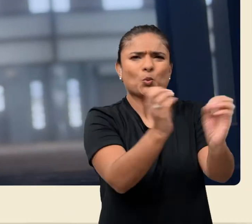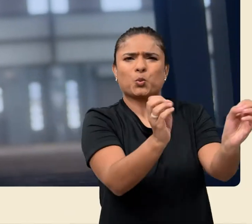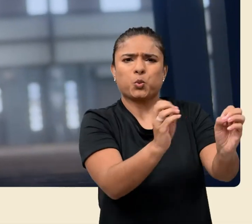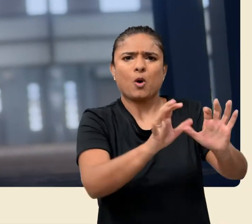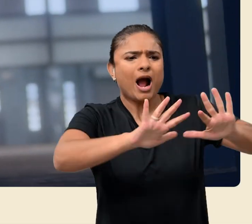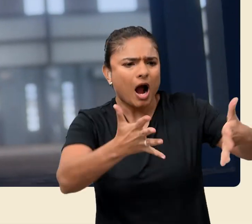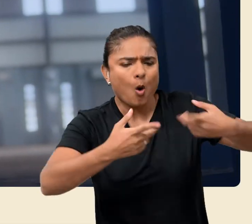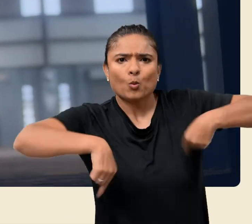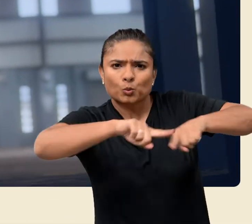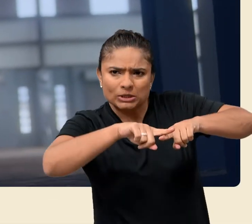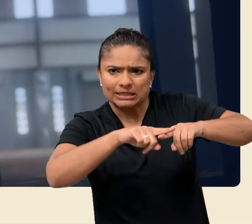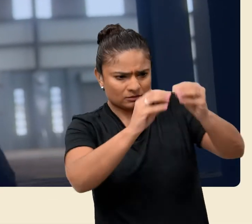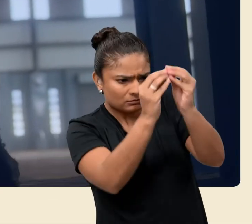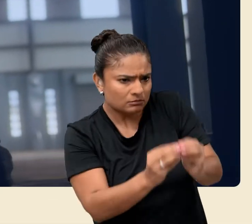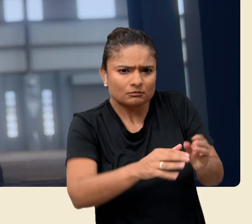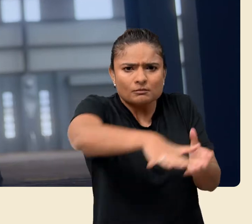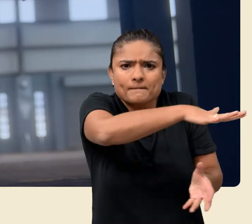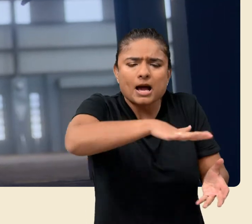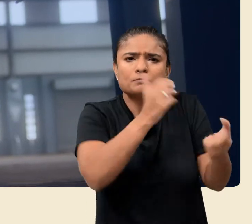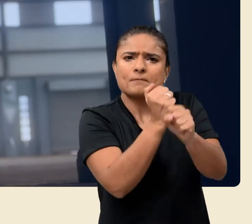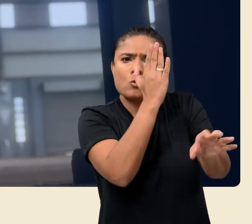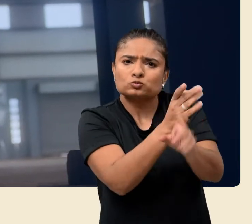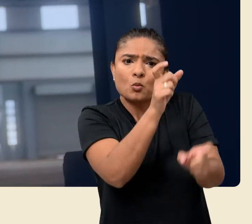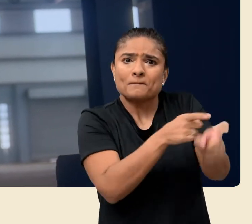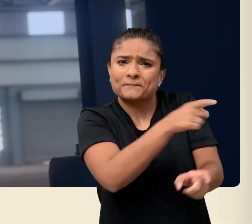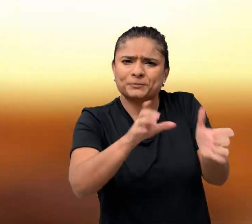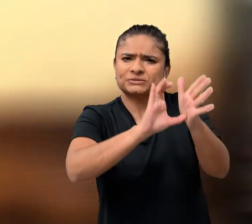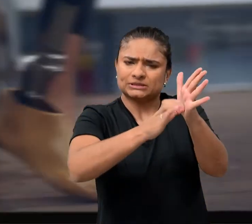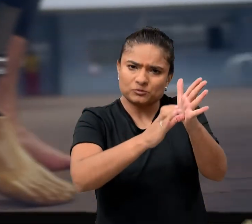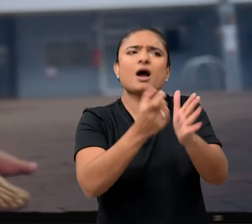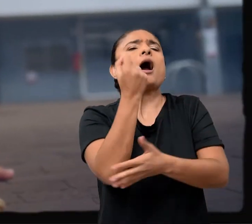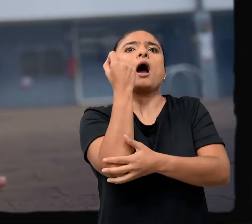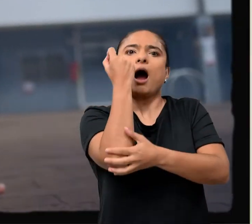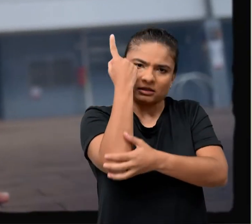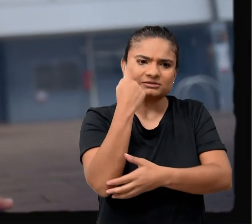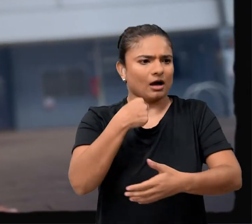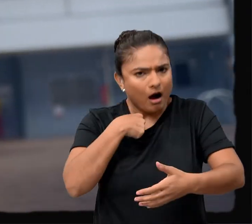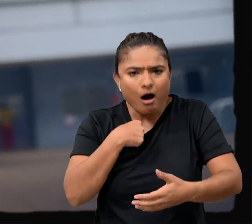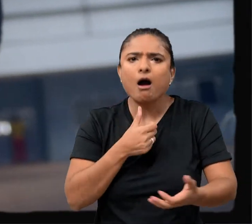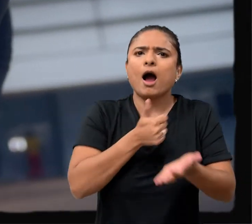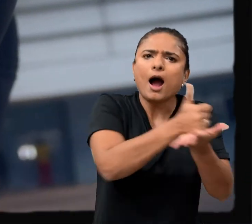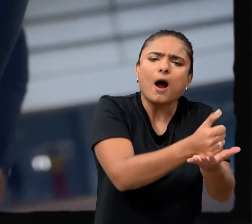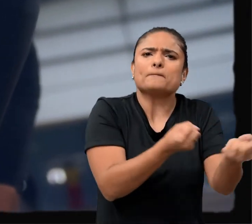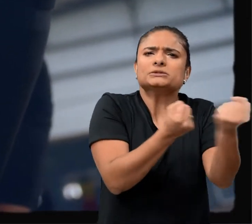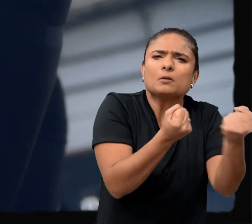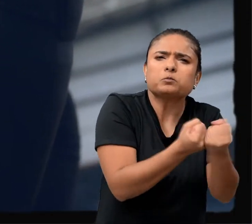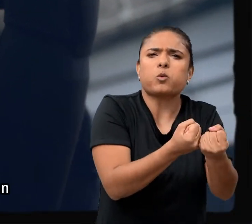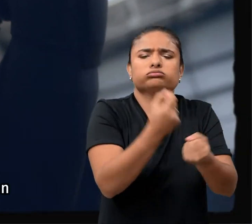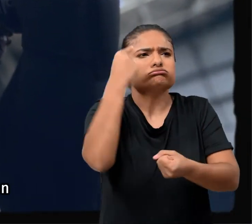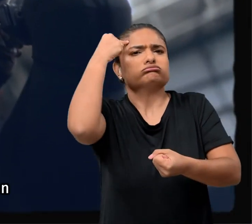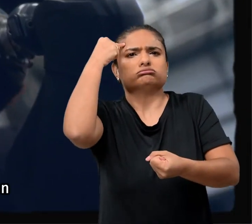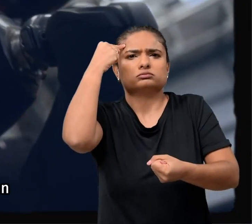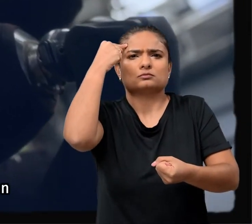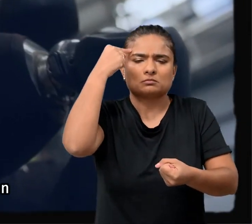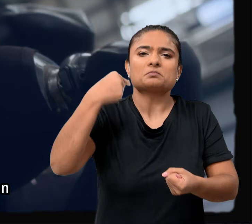now piece their domestic lives back together with little or no support. This awareness caused the idea to develop